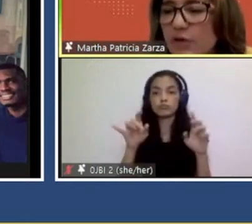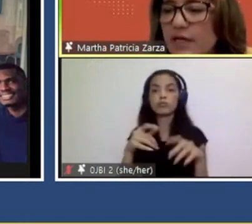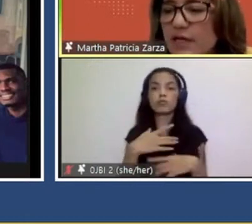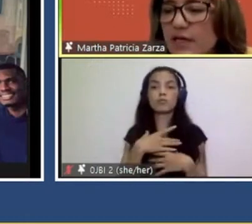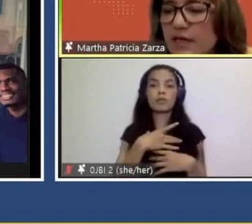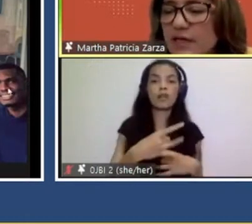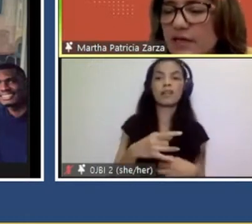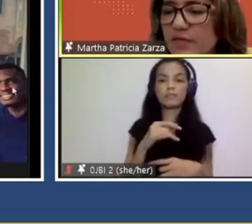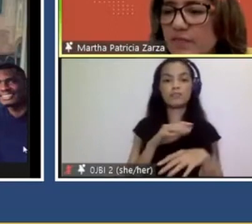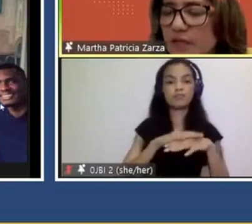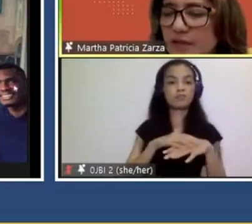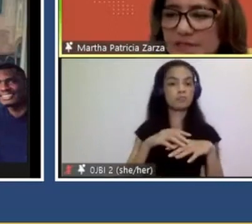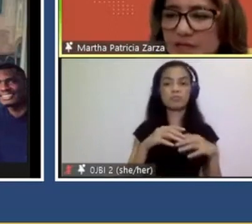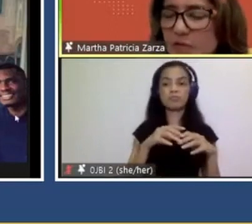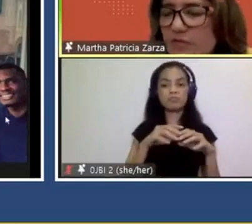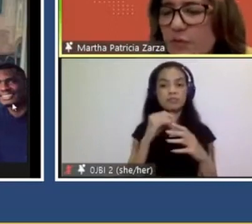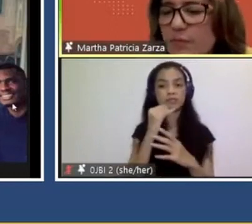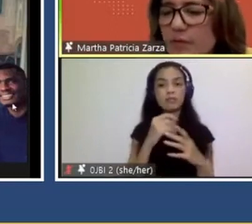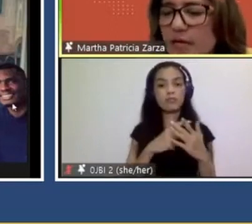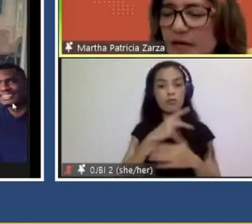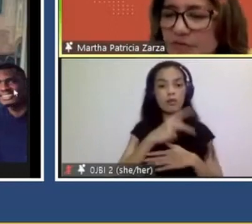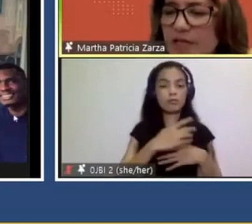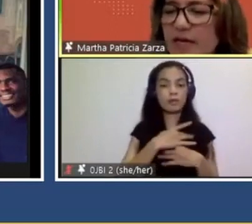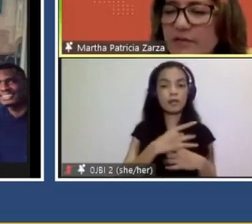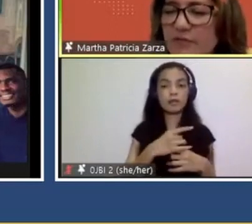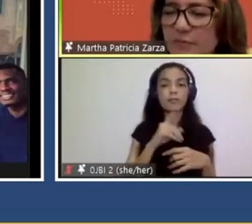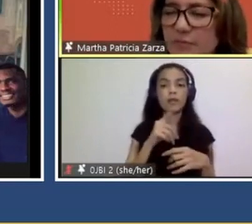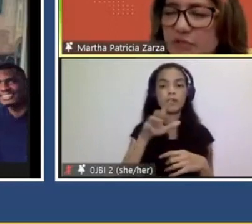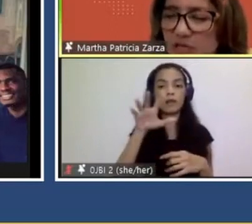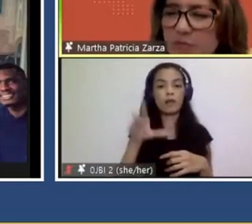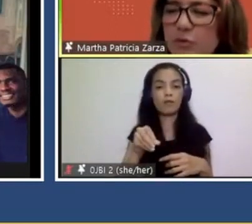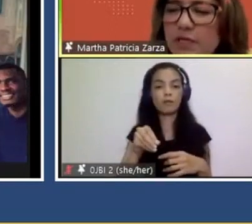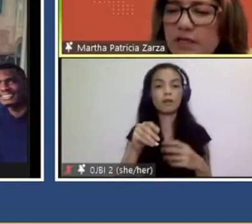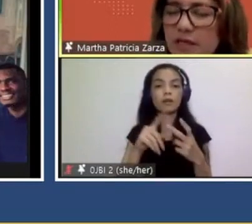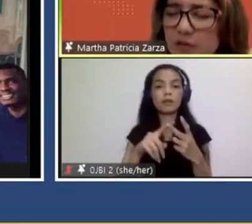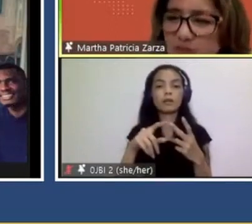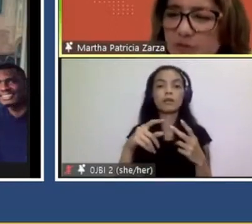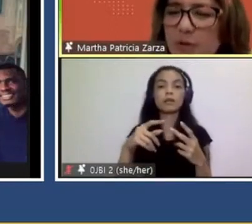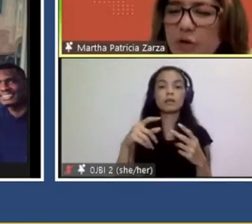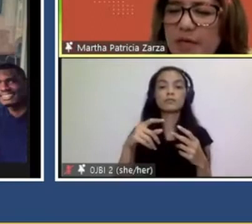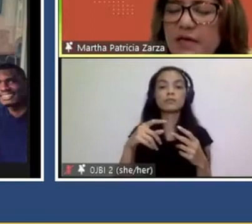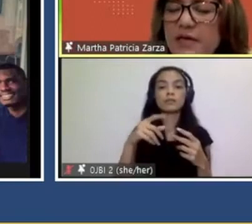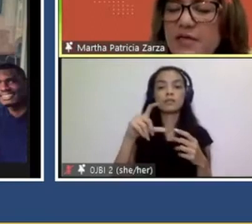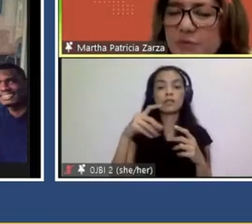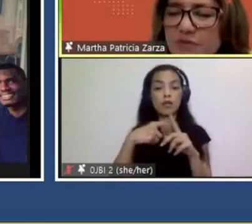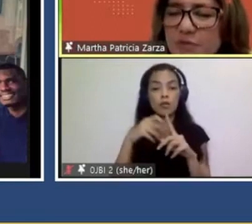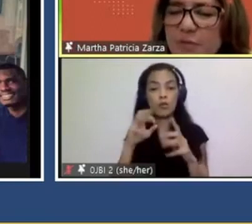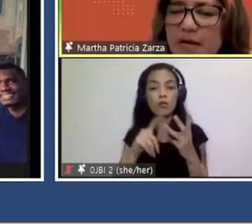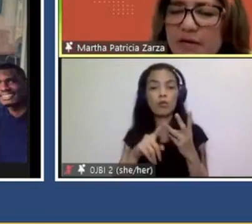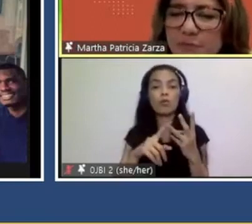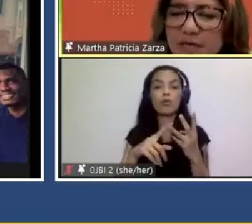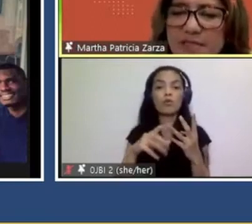interesting work. This guy was from Africa, from Czech Republic. He was from Colombia. She was